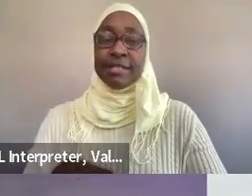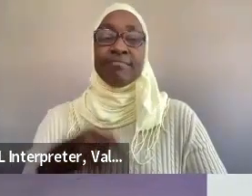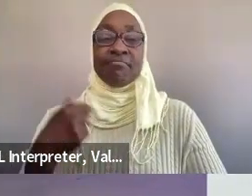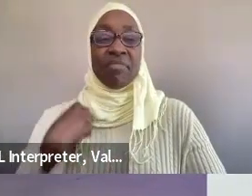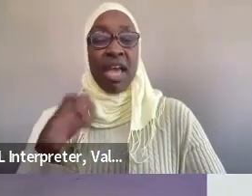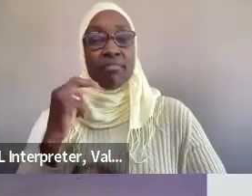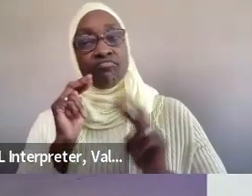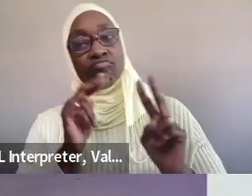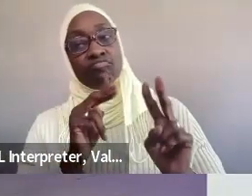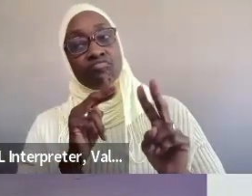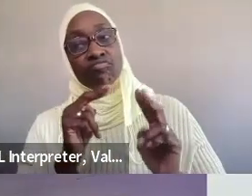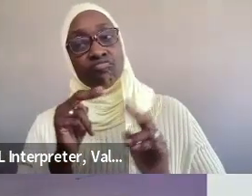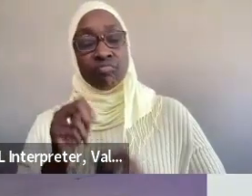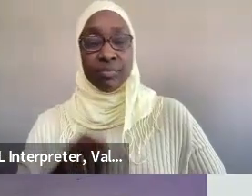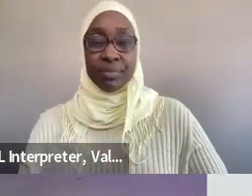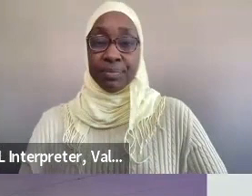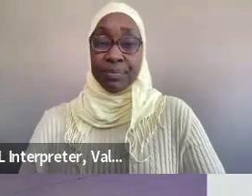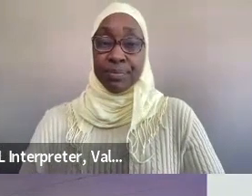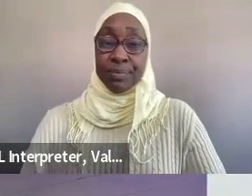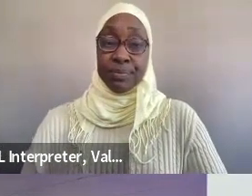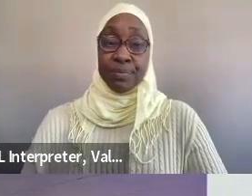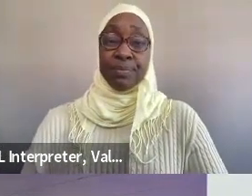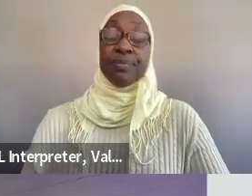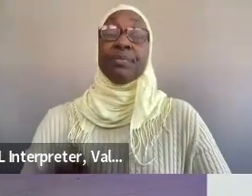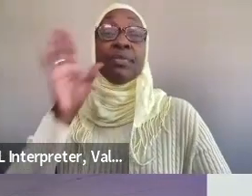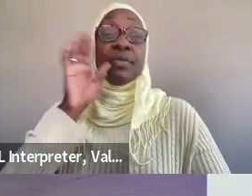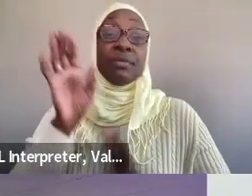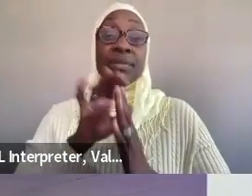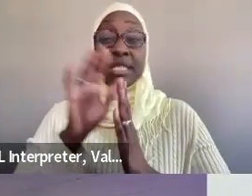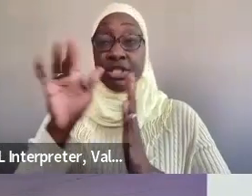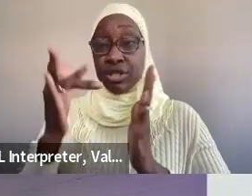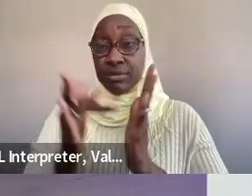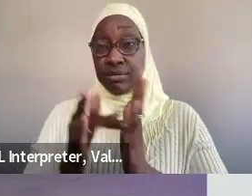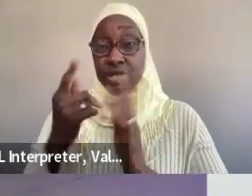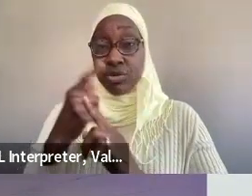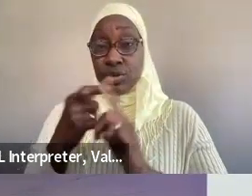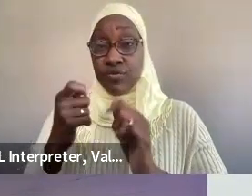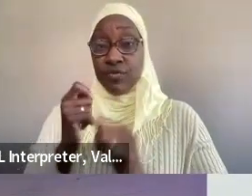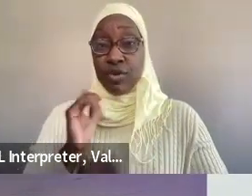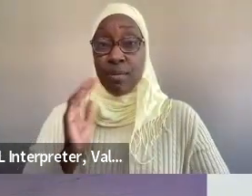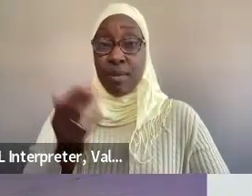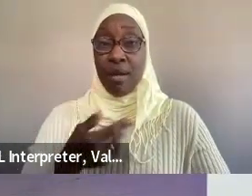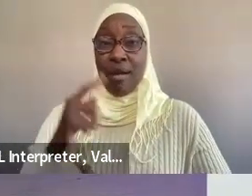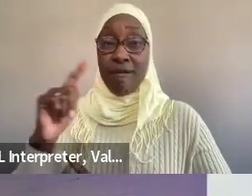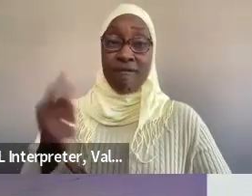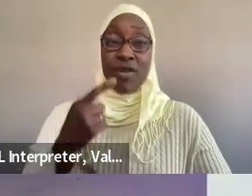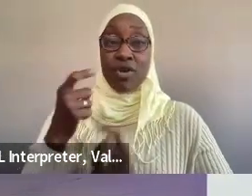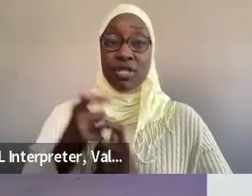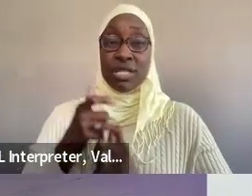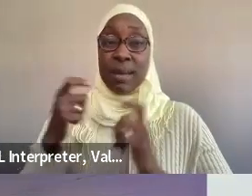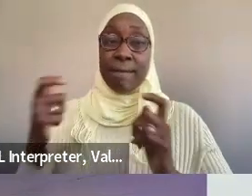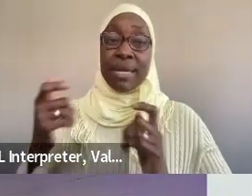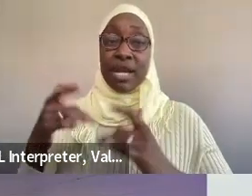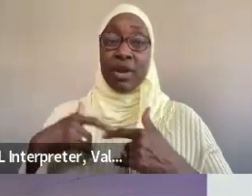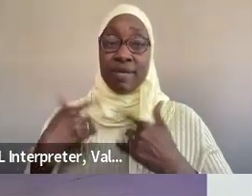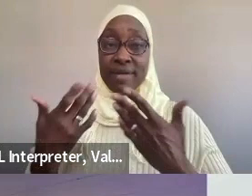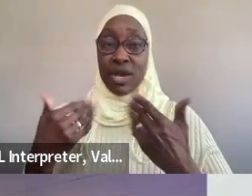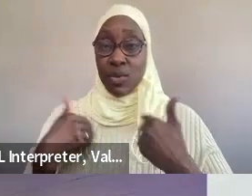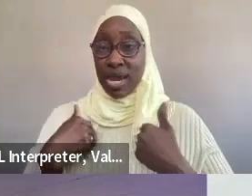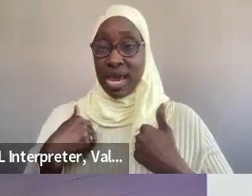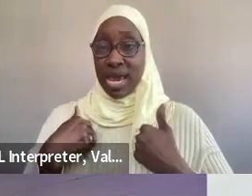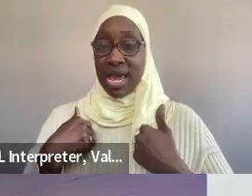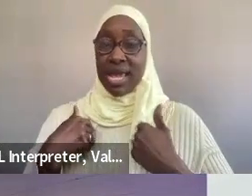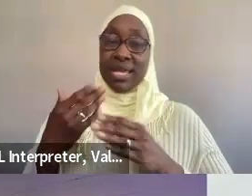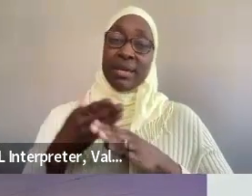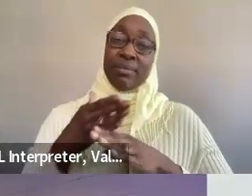corner. The picture in the middle is from, I think, one of our first bigger events that we had right before we